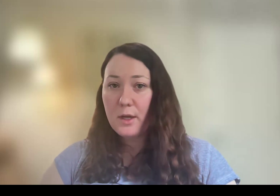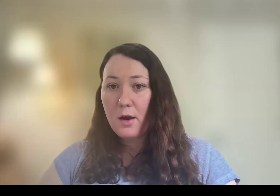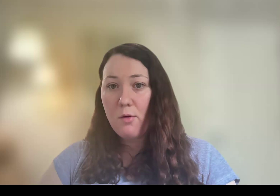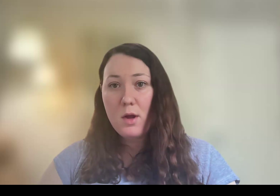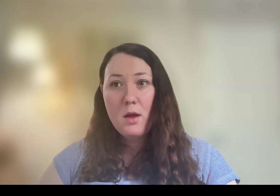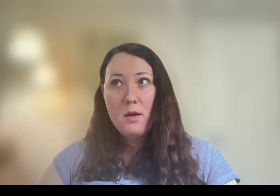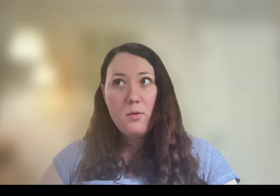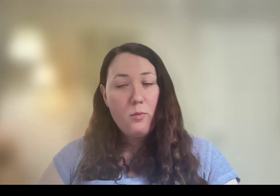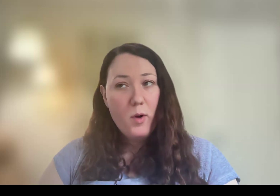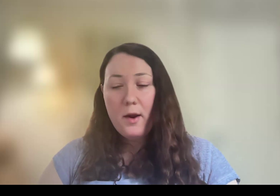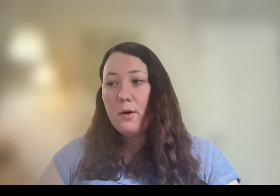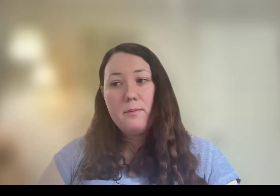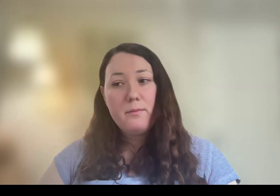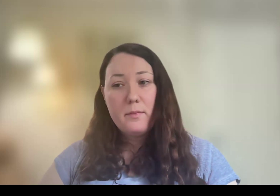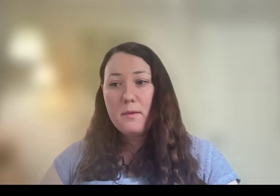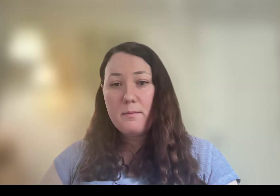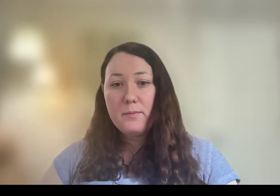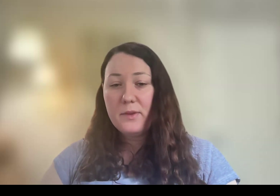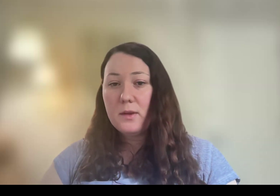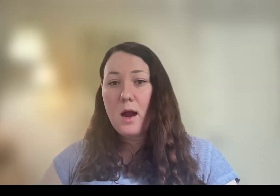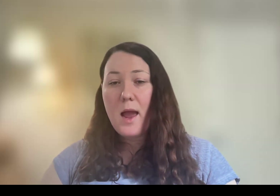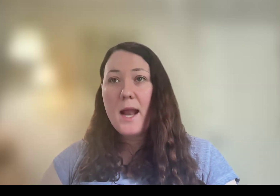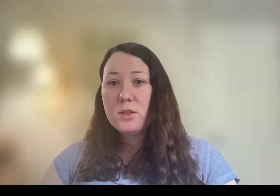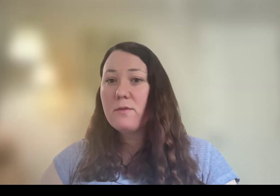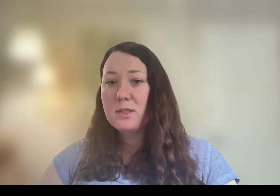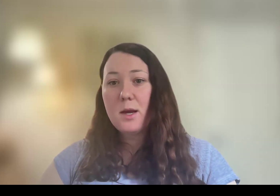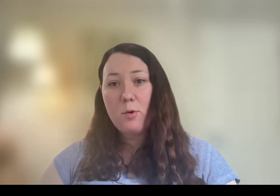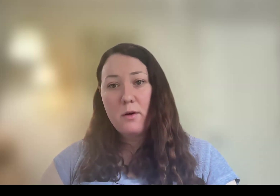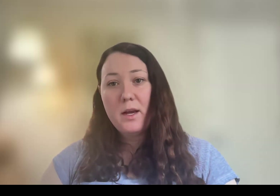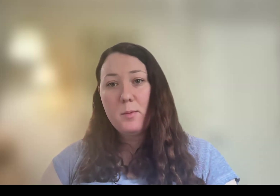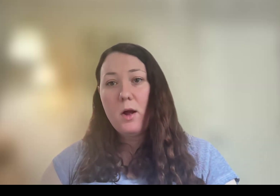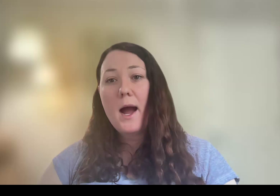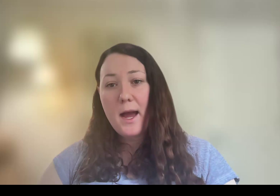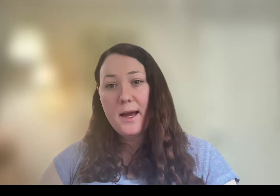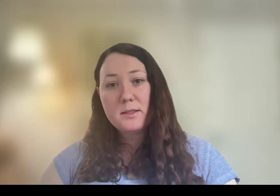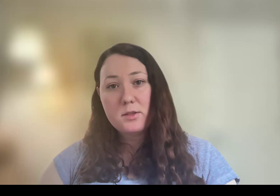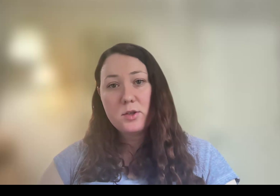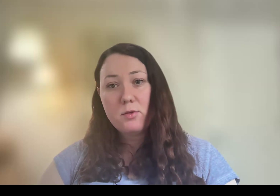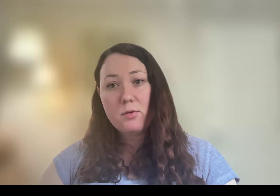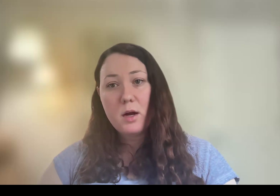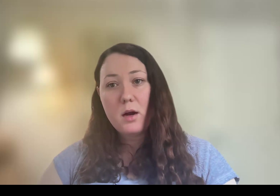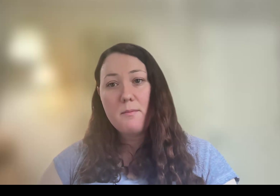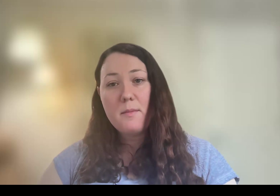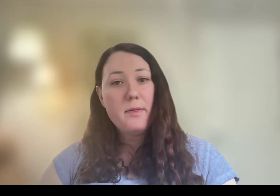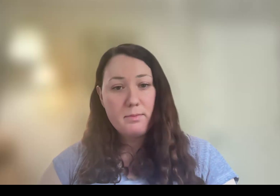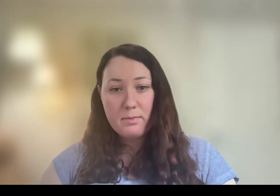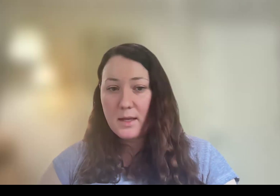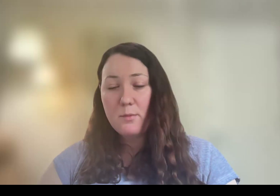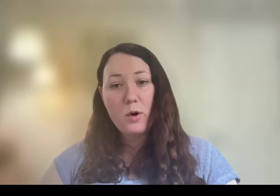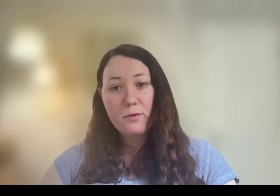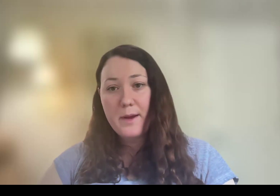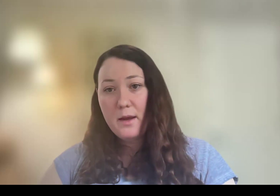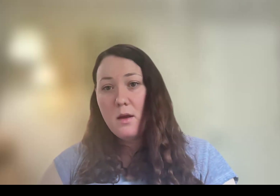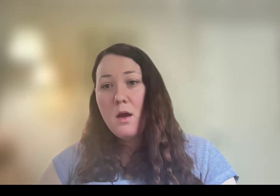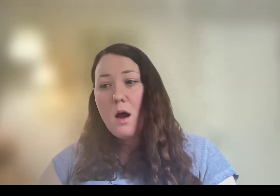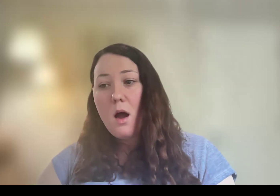years ago, where any services that were available, I had access to, and they didn't